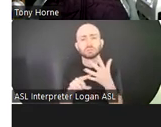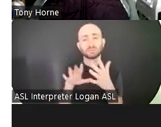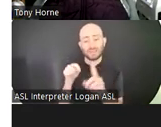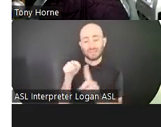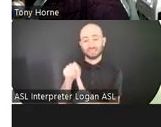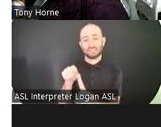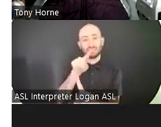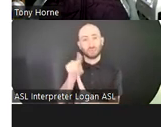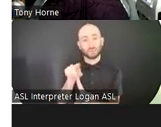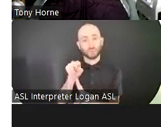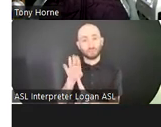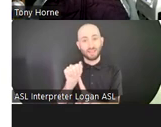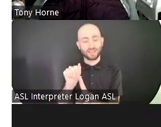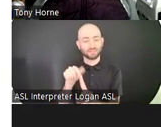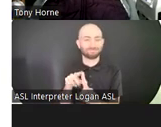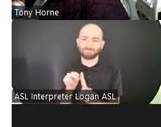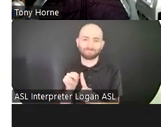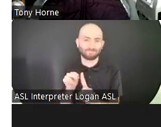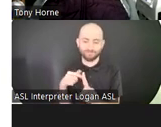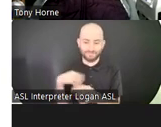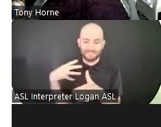class that i had been part of for years